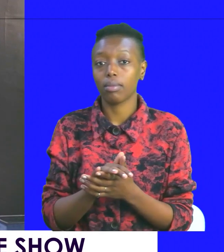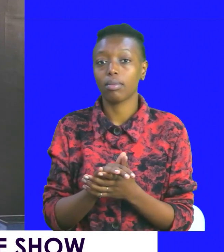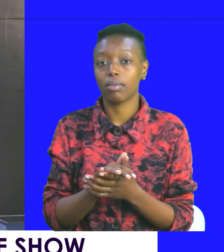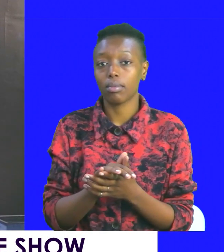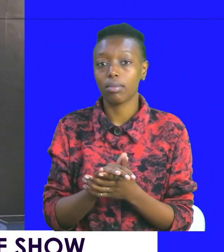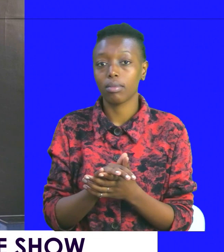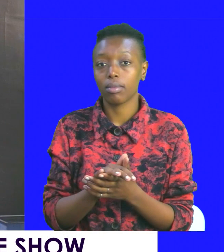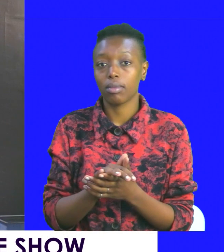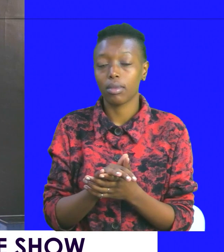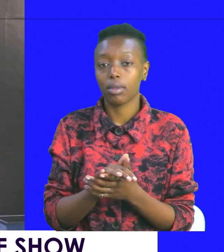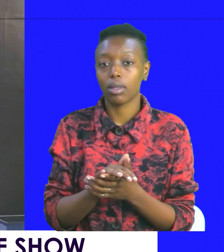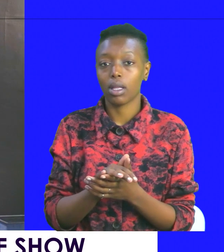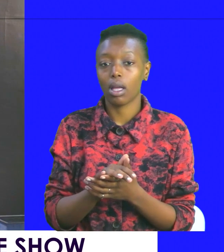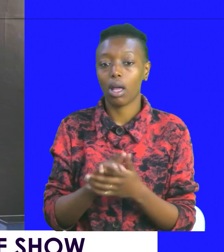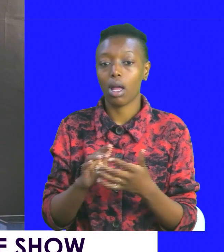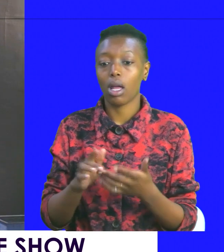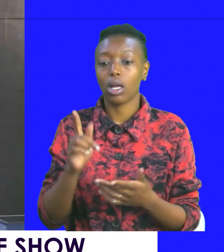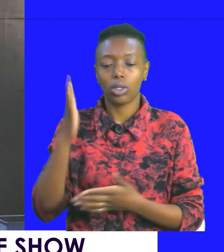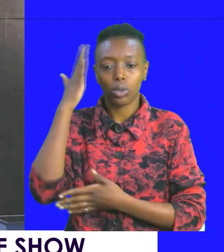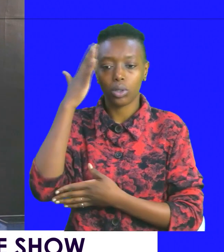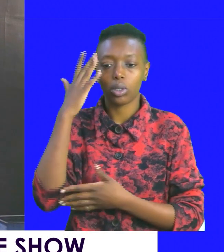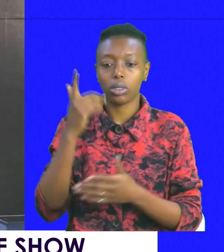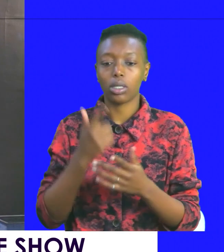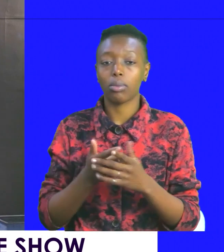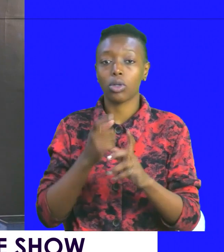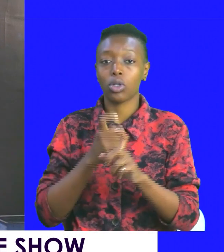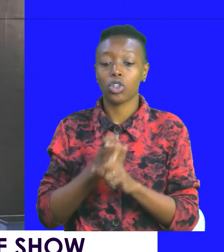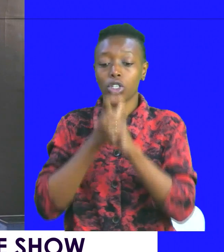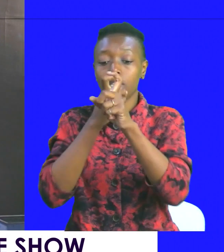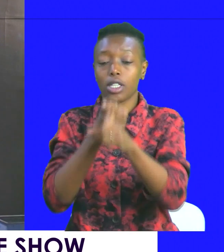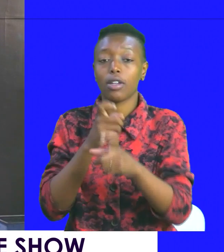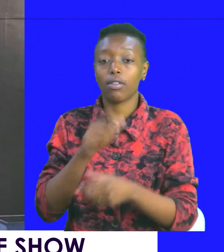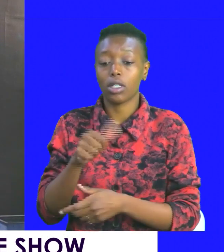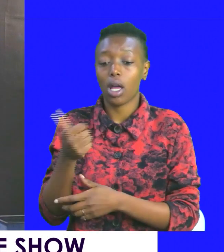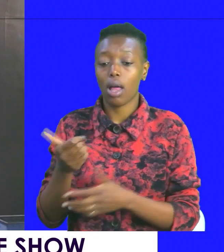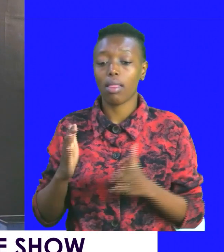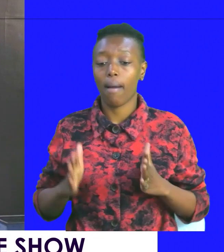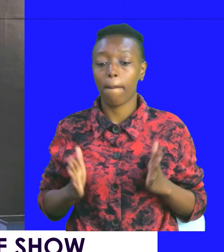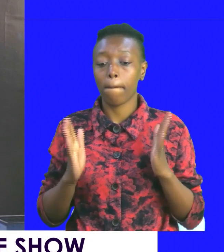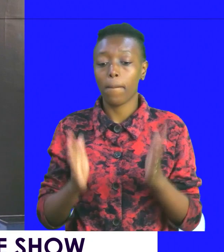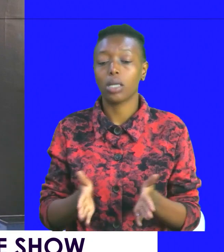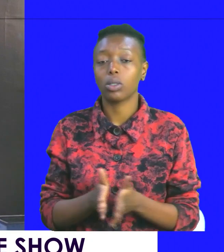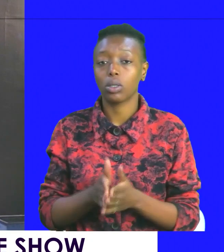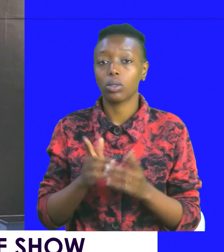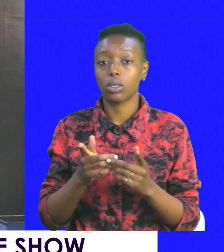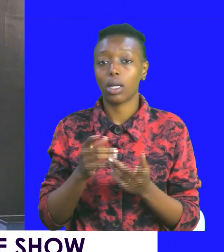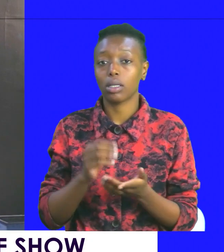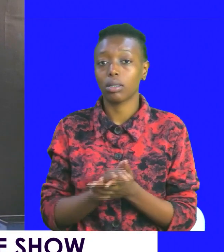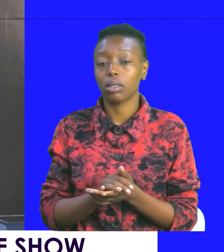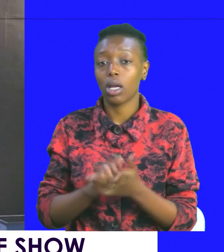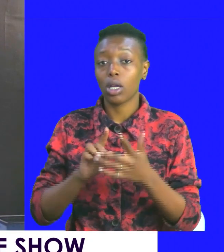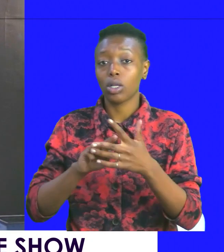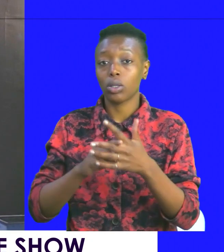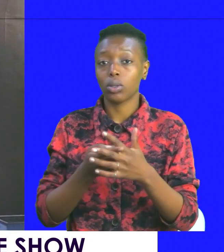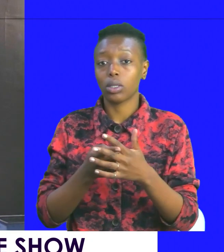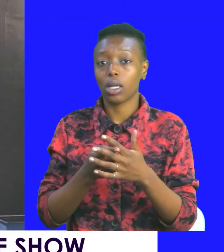Yes. You know, when you give somebody a gift, when you start showing an action, a certain